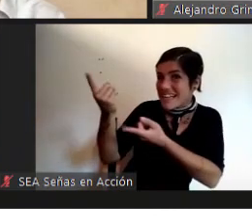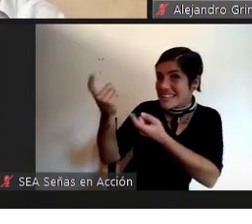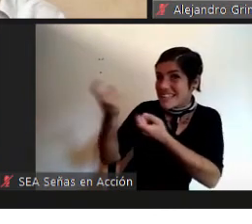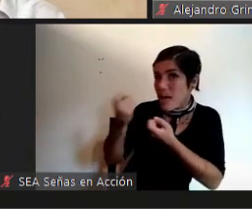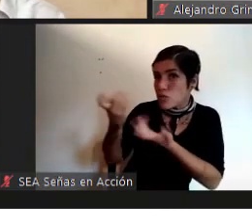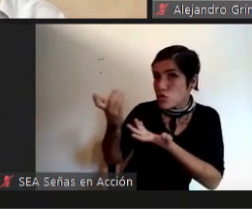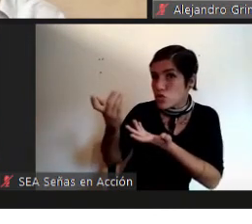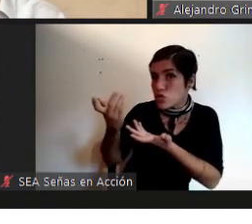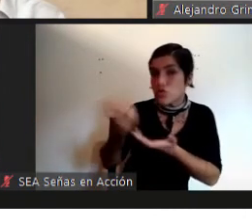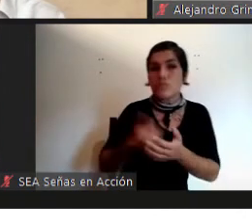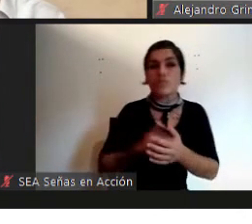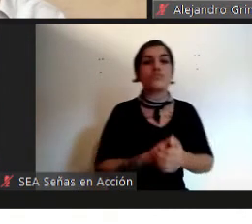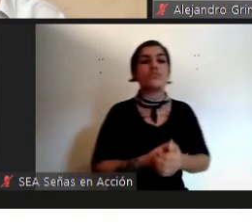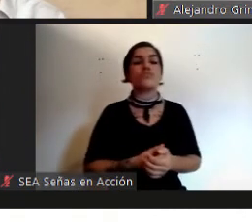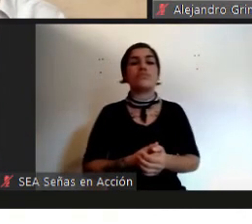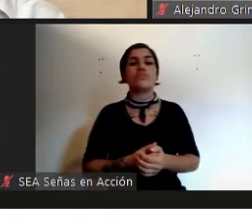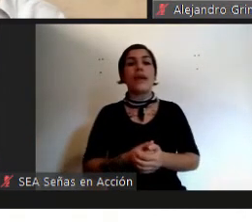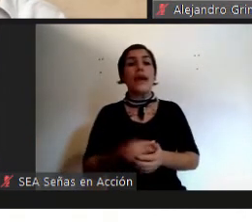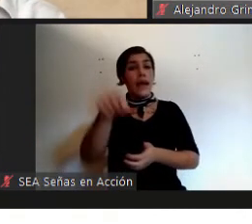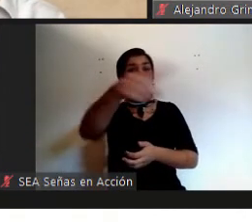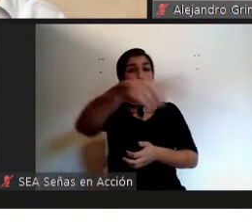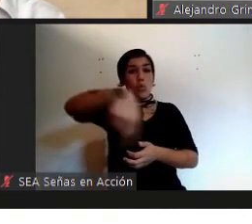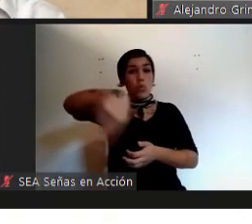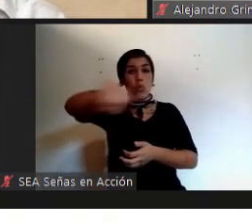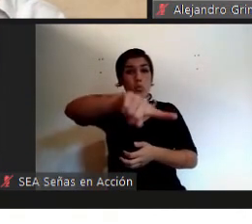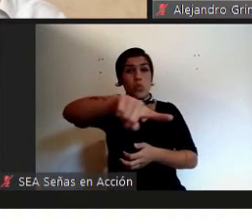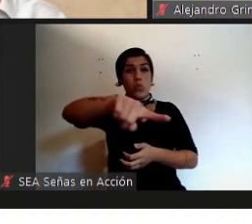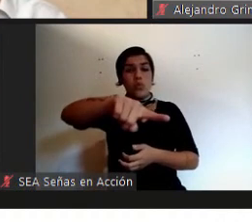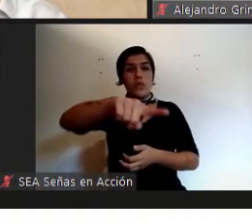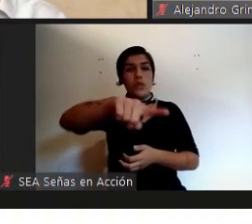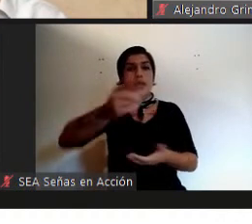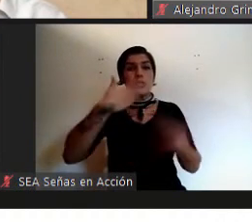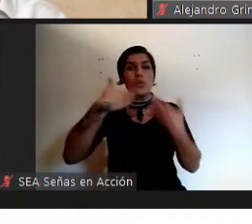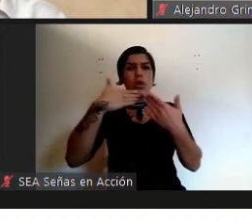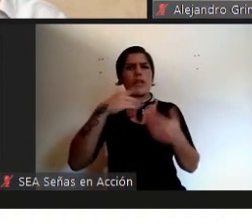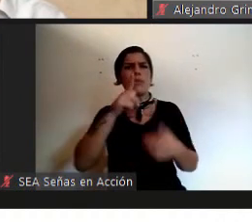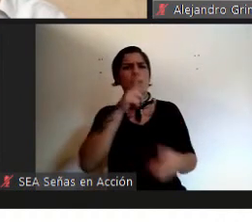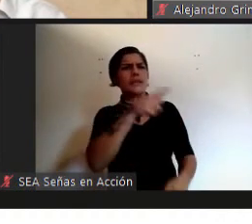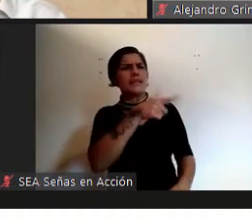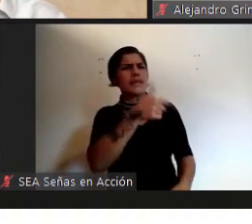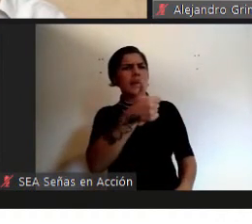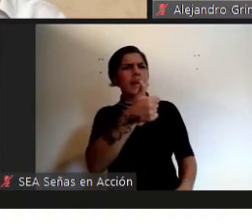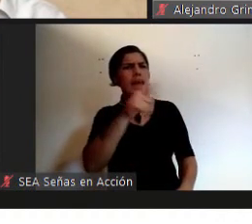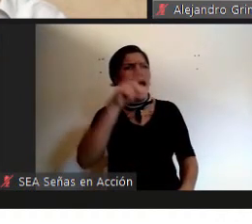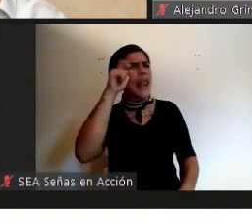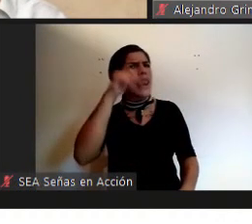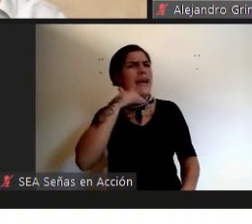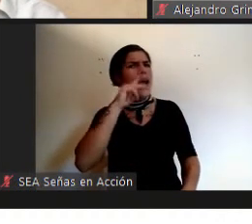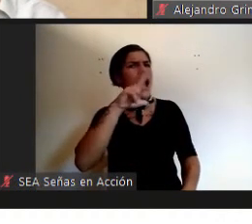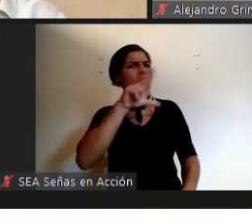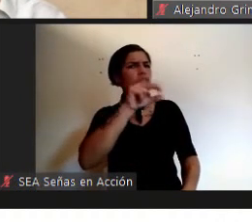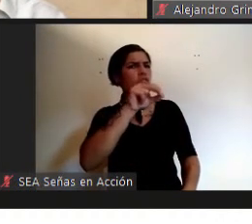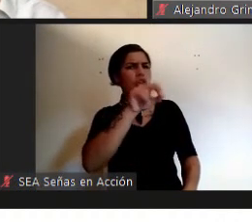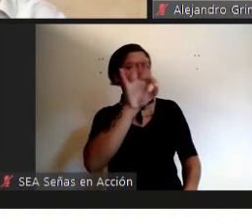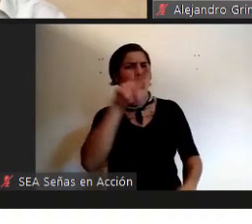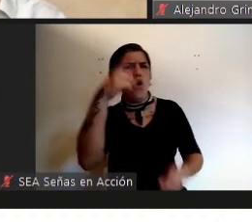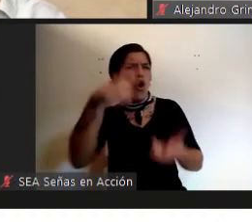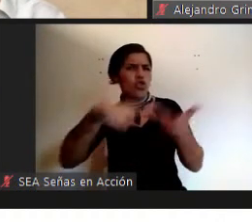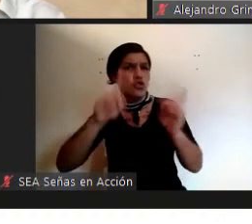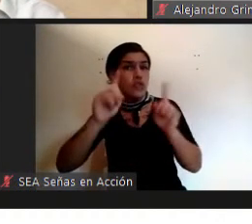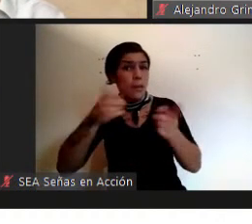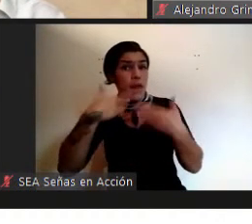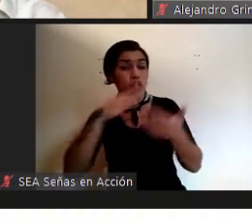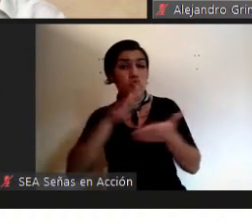to. Under these discussions that were introduced by Alejandro, by yourself, and by several others, if